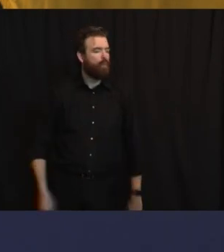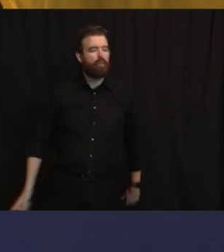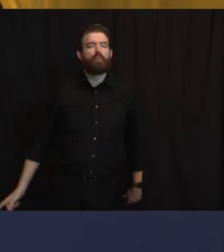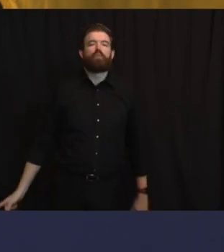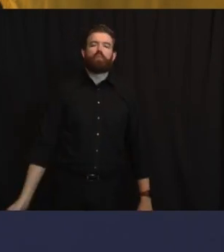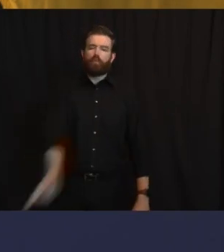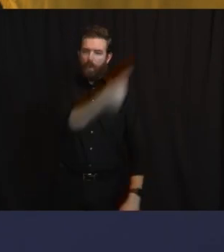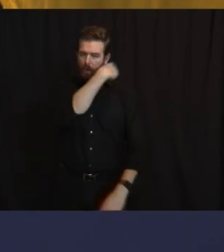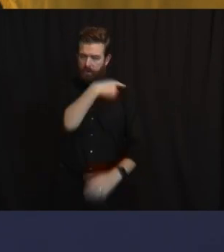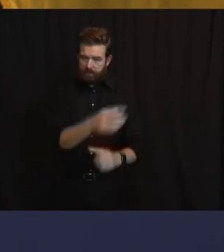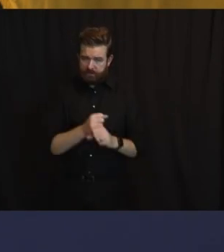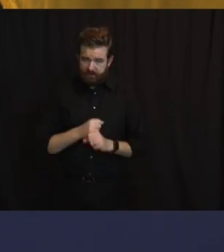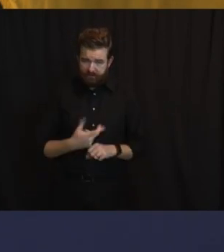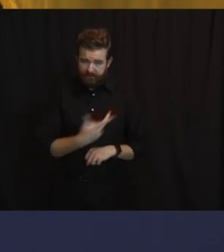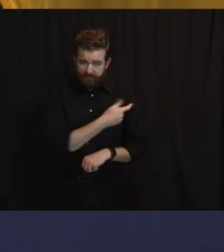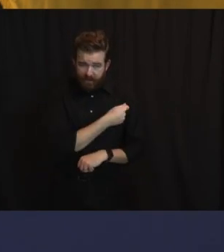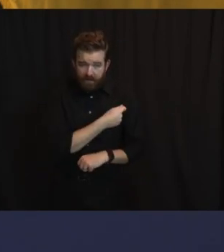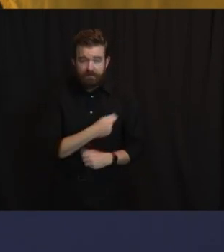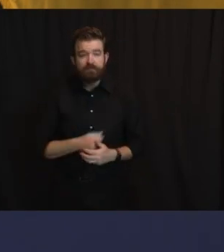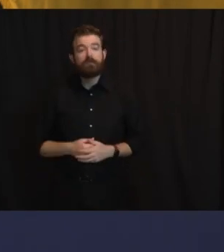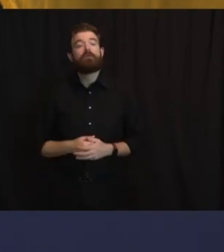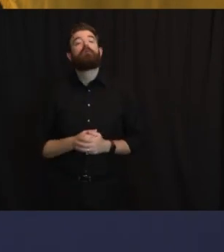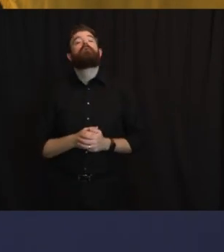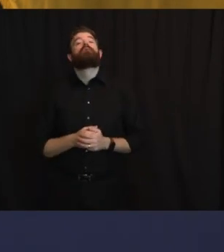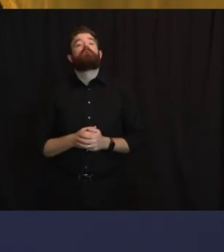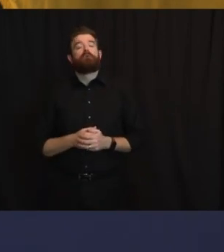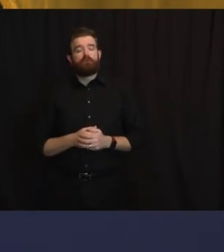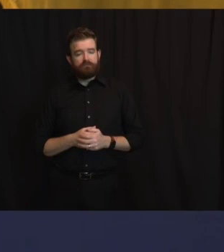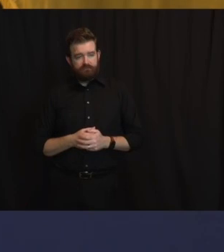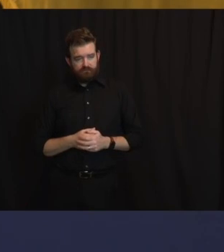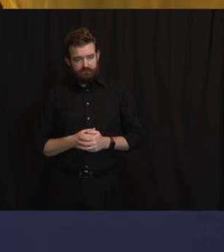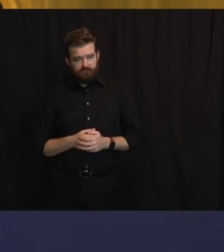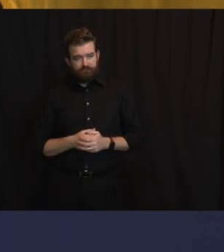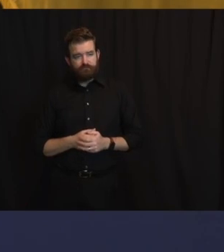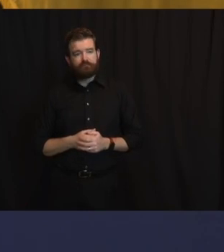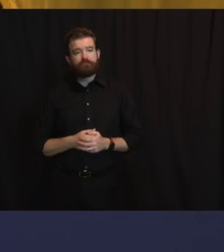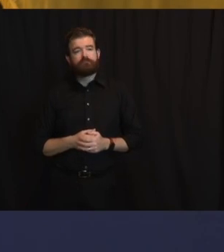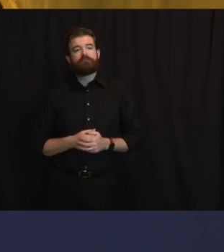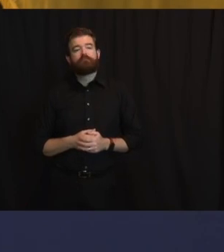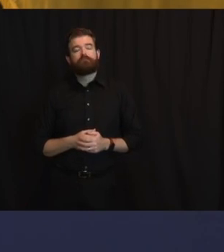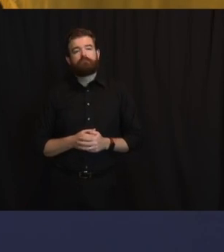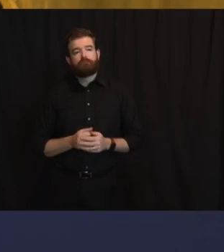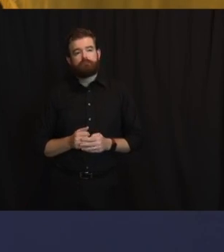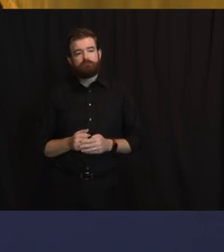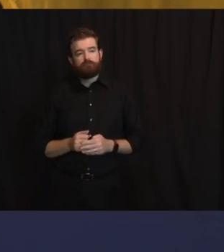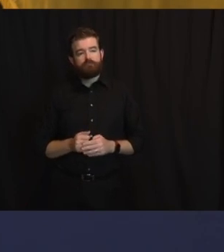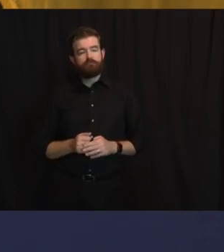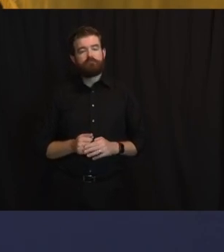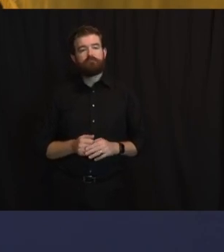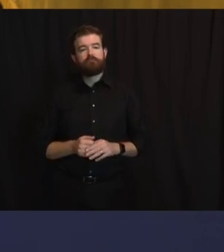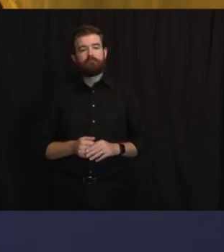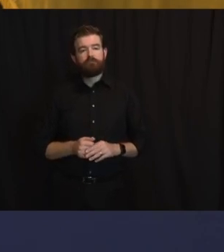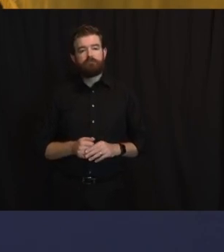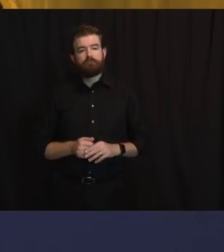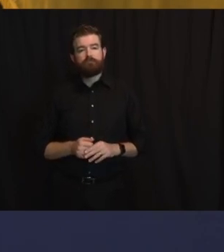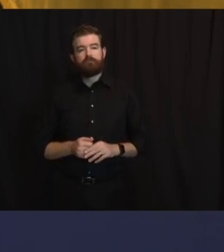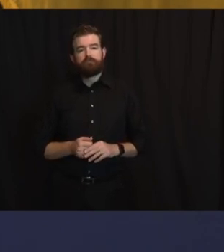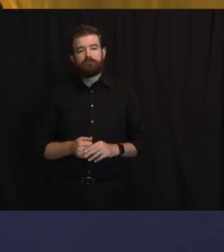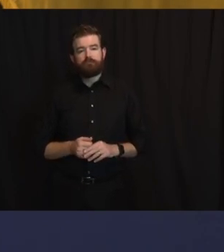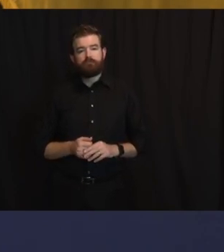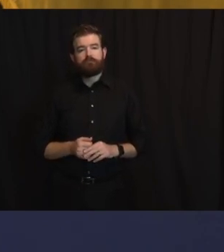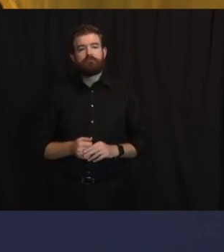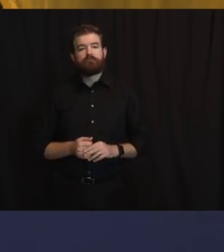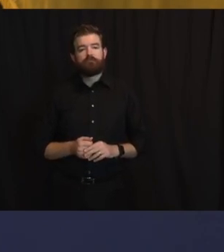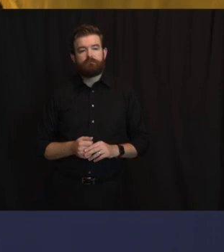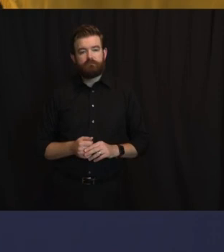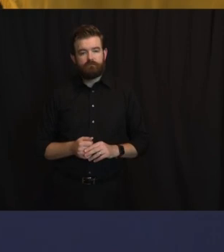again, stay tuned for a lot of different elements of proactive steps we'll be taking. Don't let